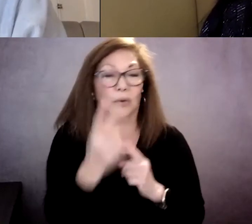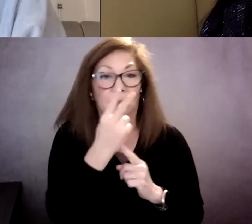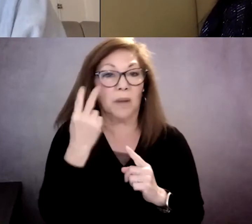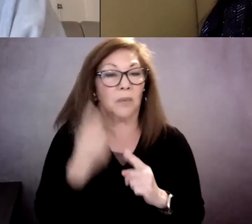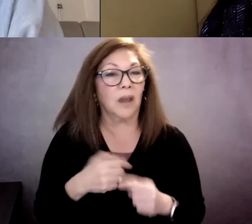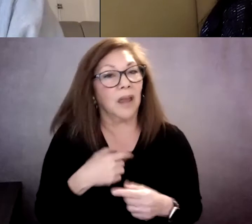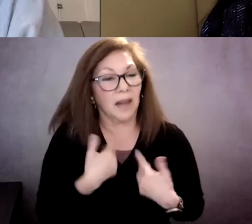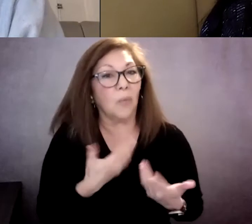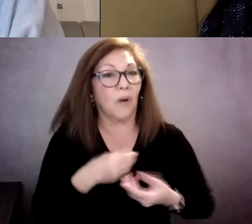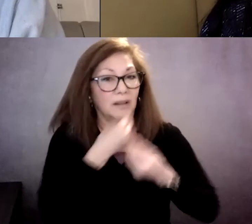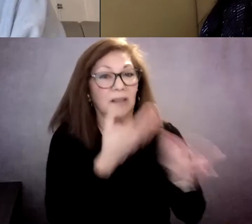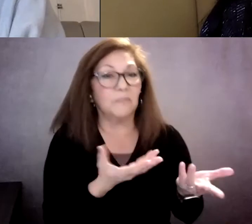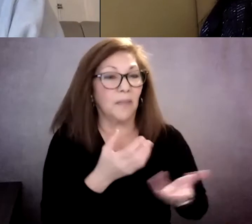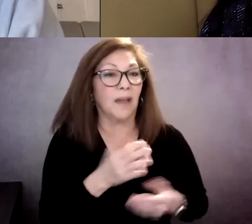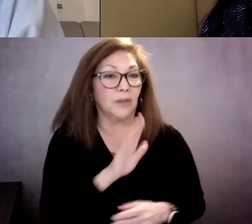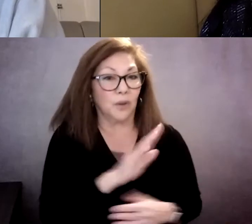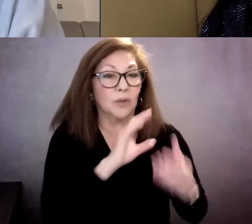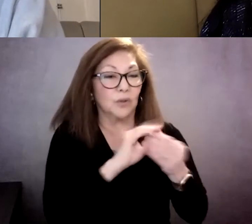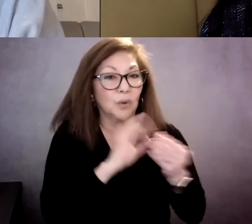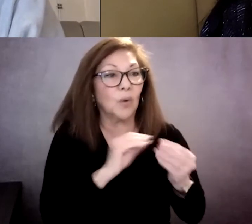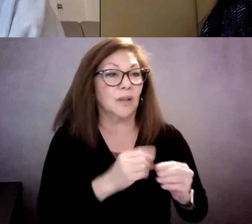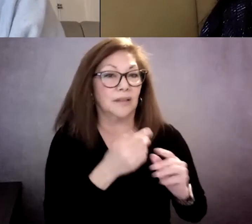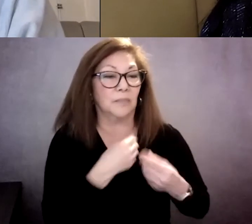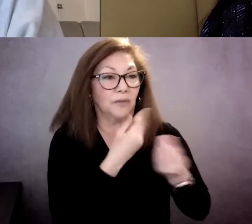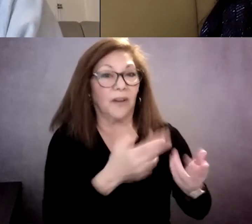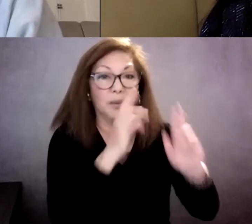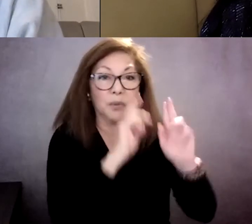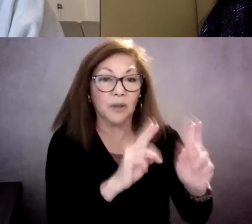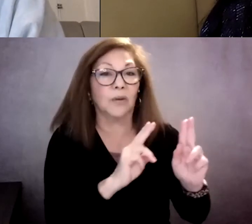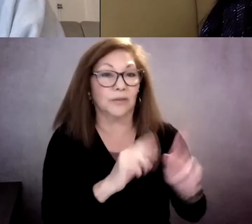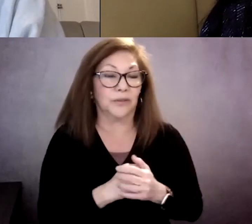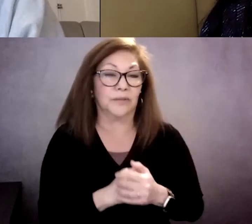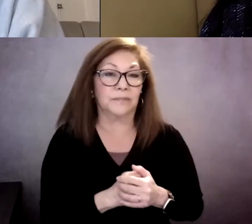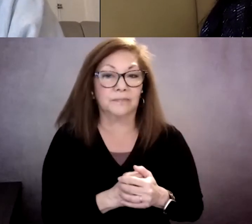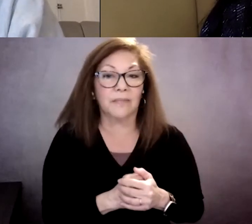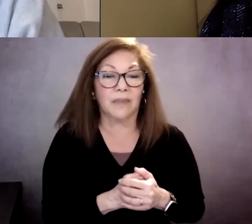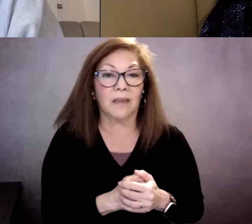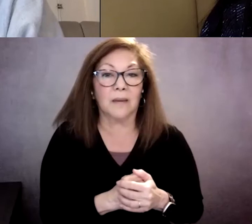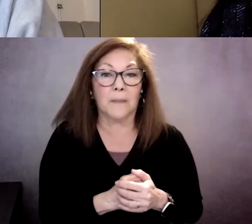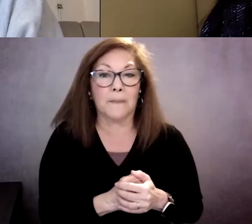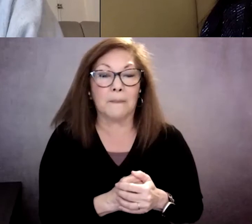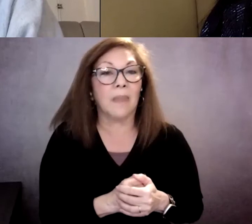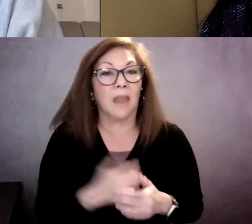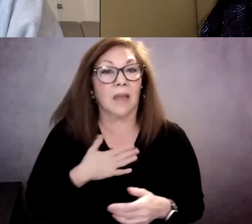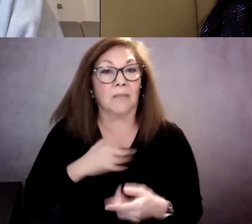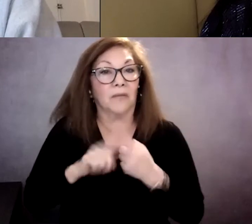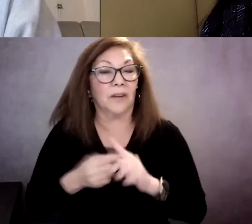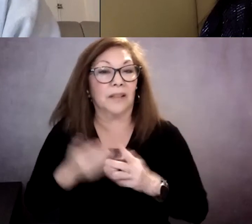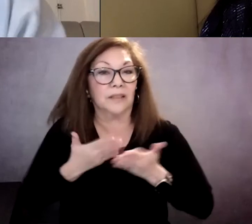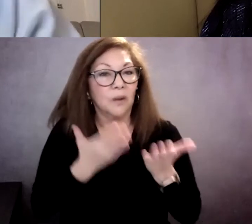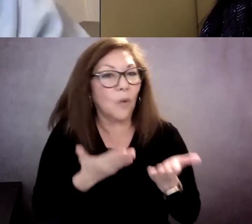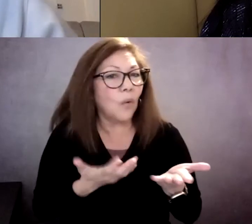some dignity to their stories and do so with as much care as possible. And so a friend of mine suggested, oh,